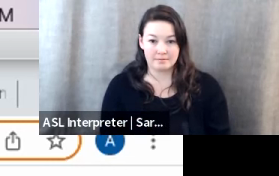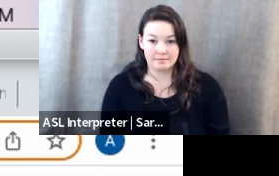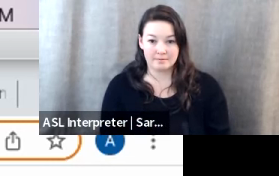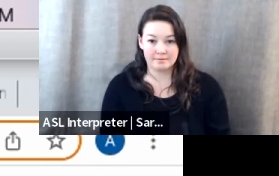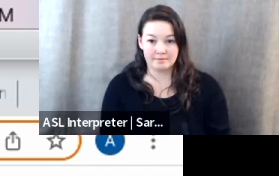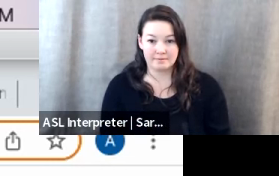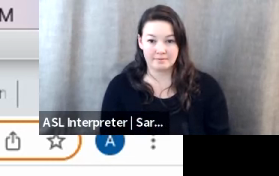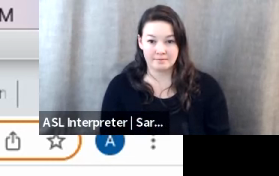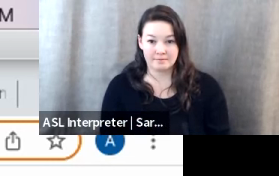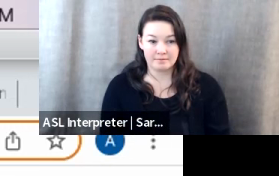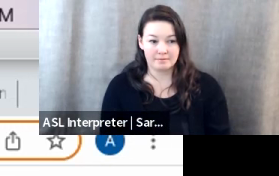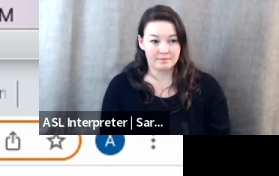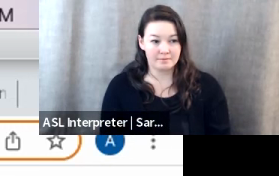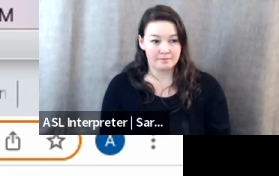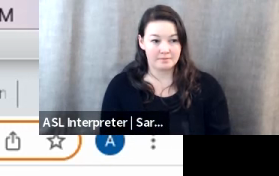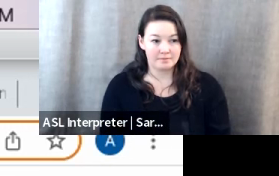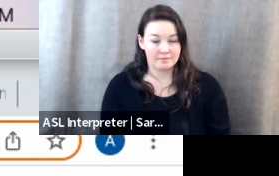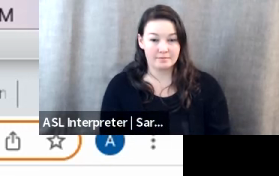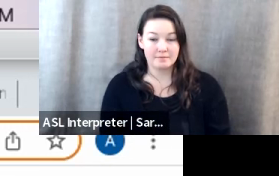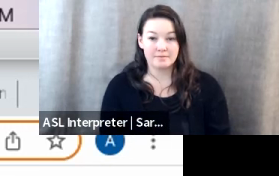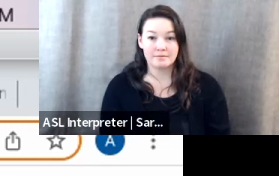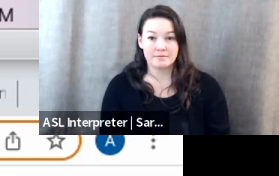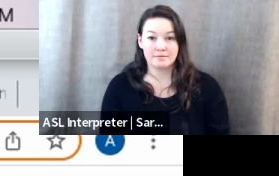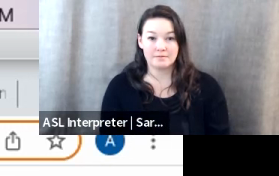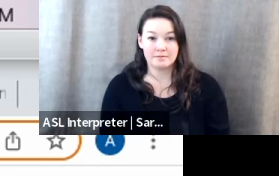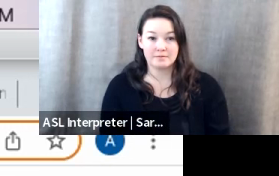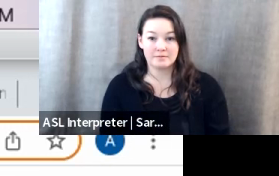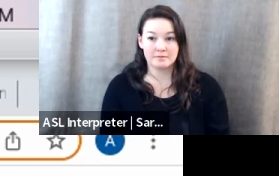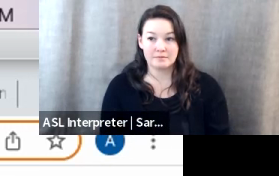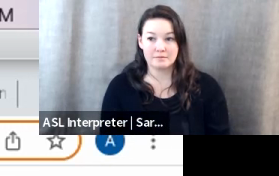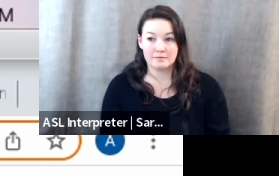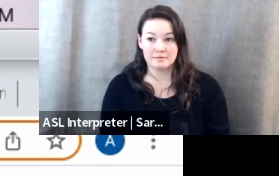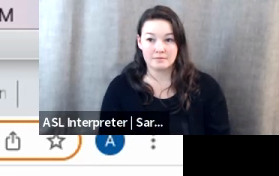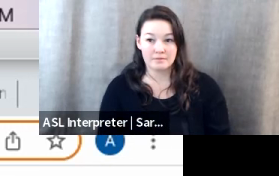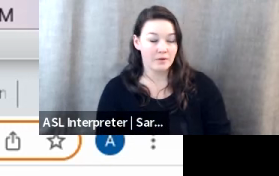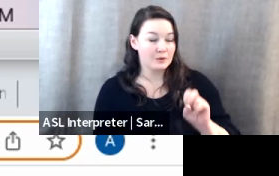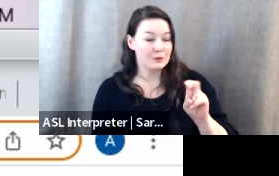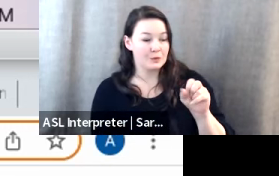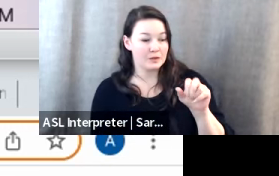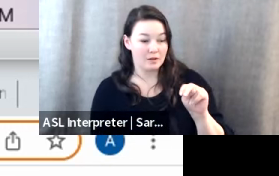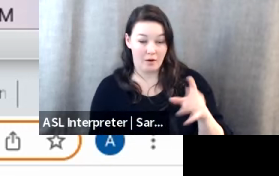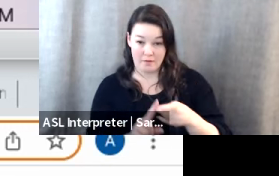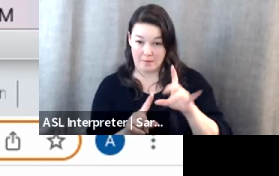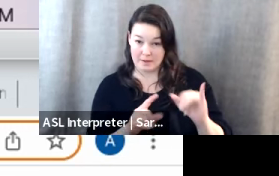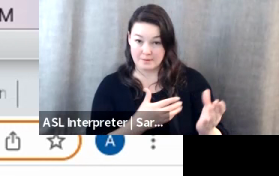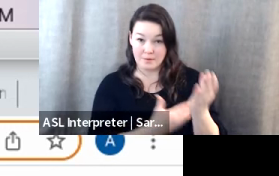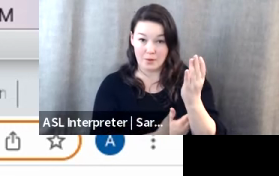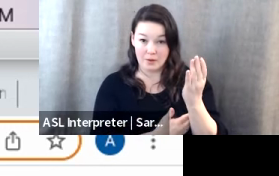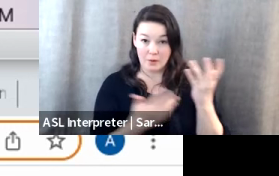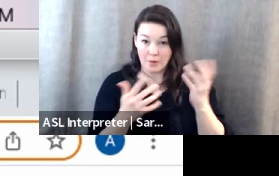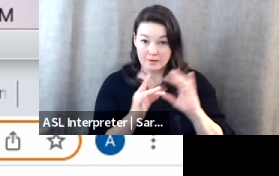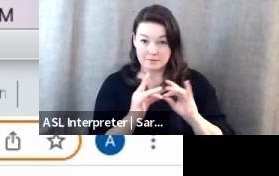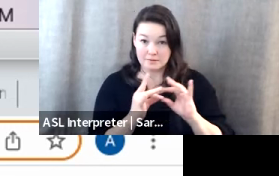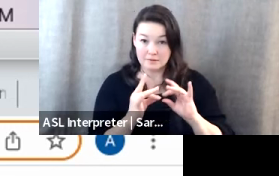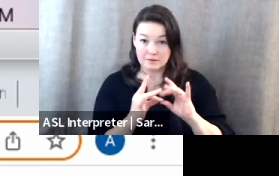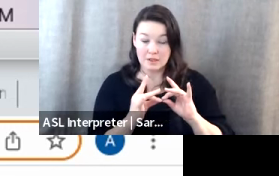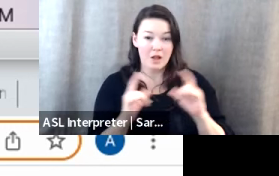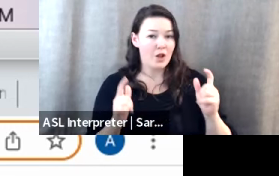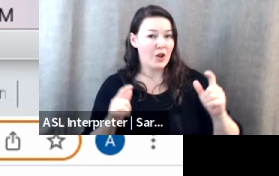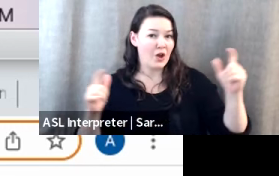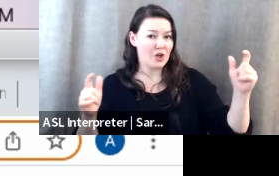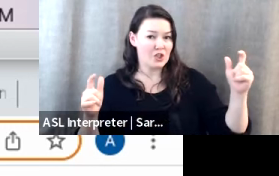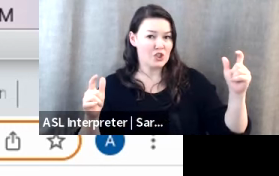mental. ¿Sí? Para aclarar. What I heard this morning was that the larger infrastructure would